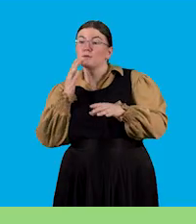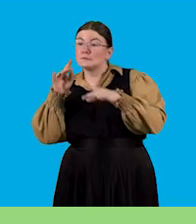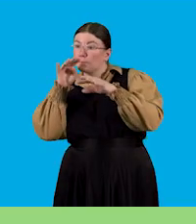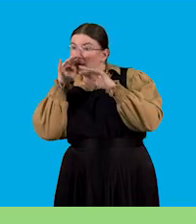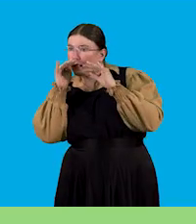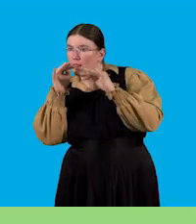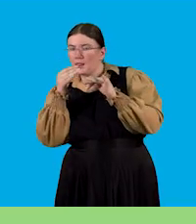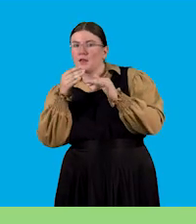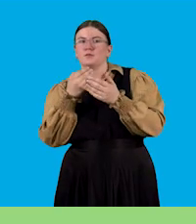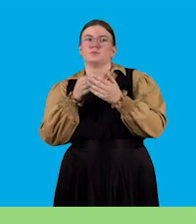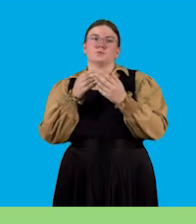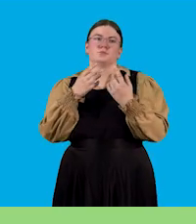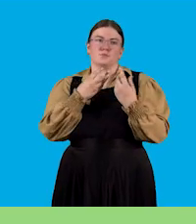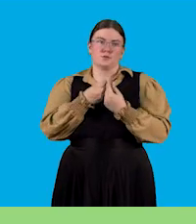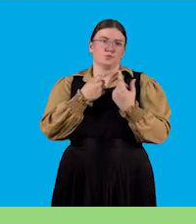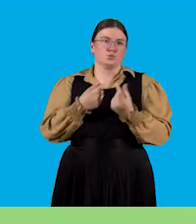air.